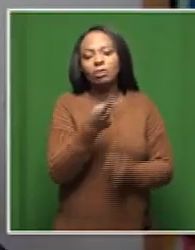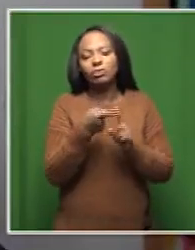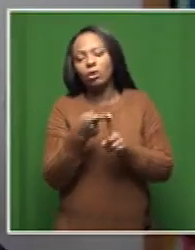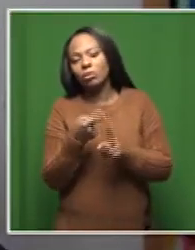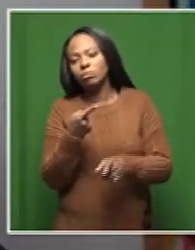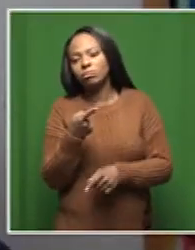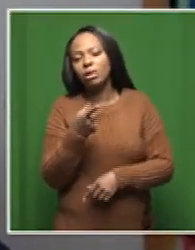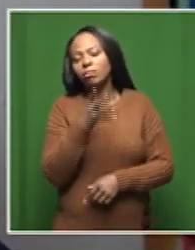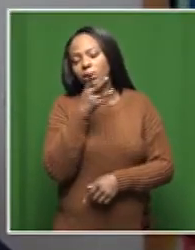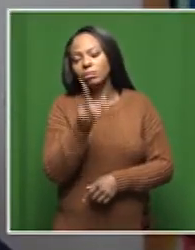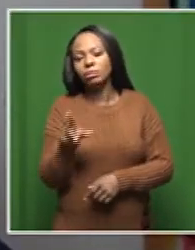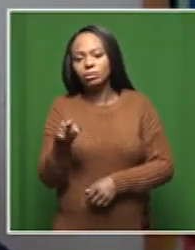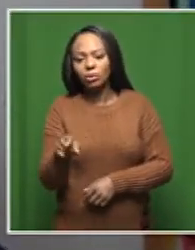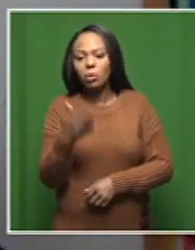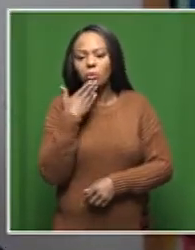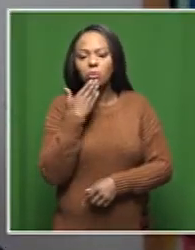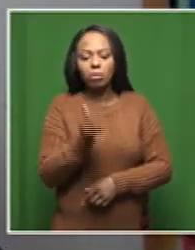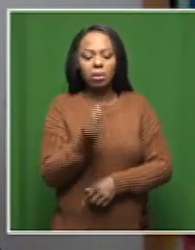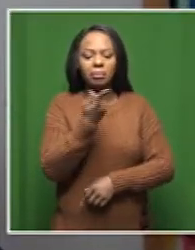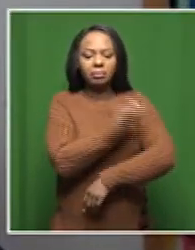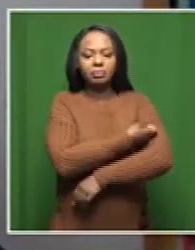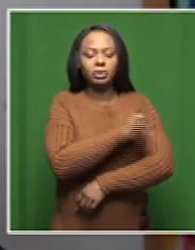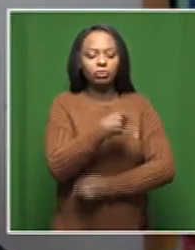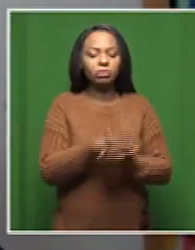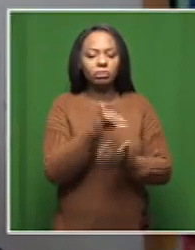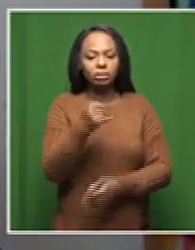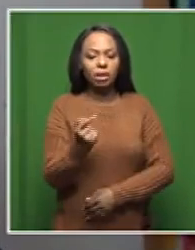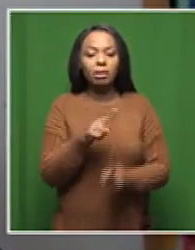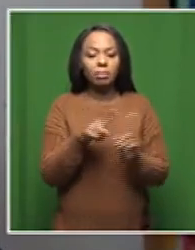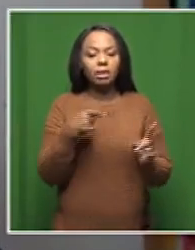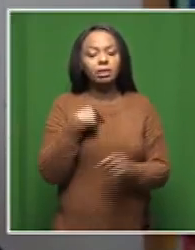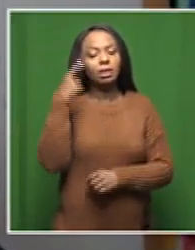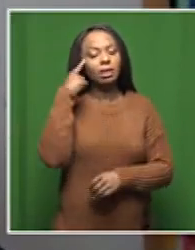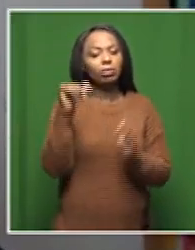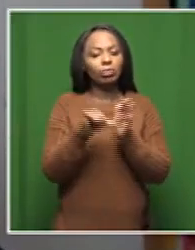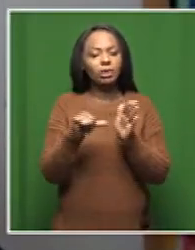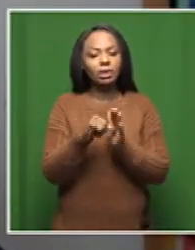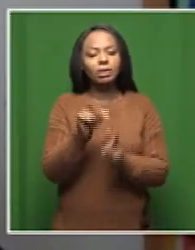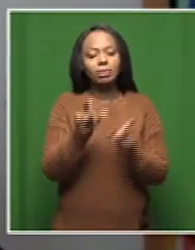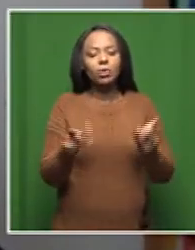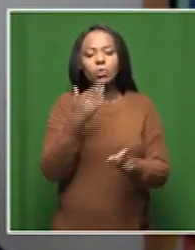million doses. So I do have to mention that. However, I think it is important that people that are on blood thinners like